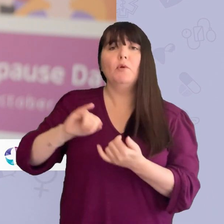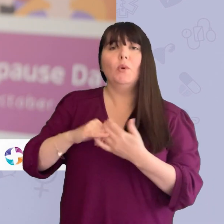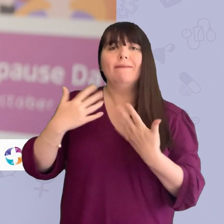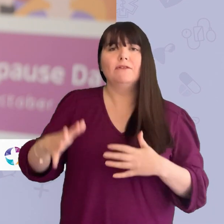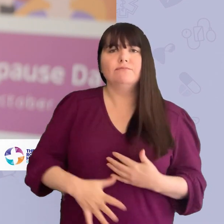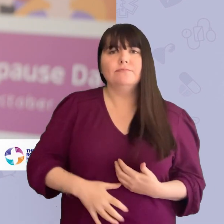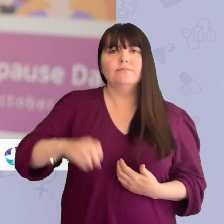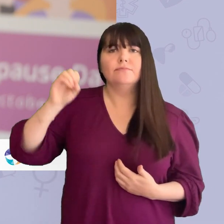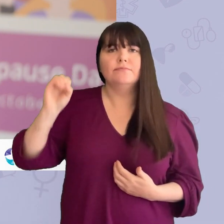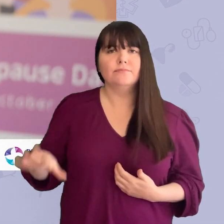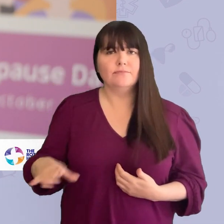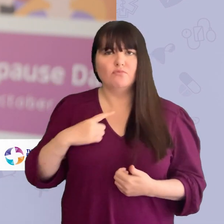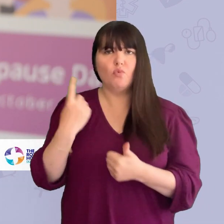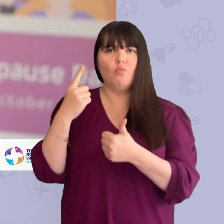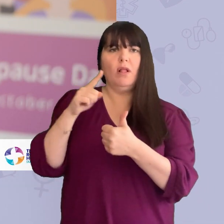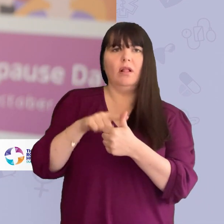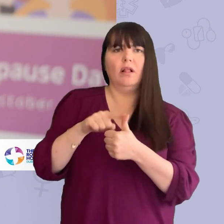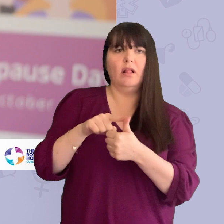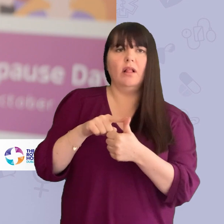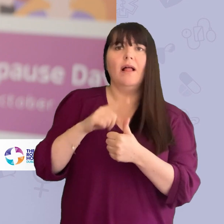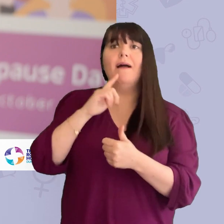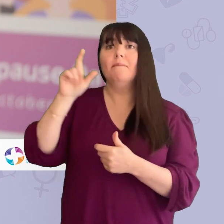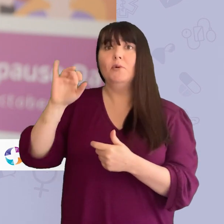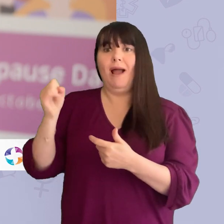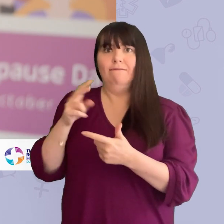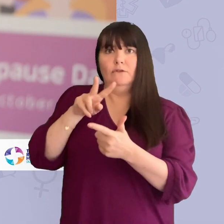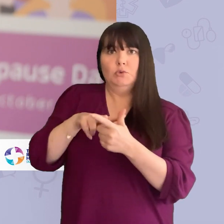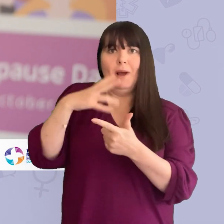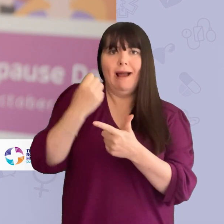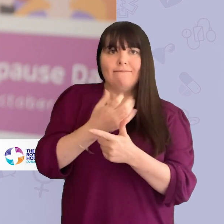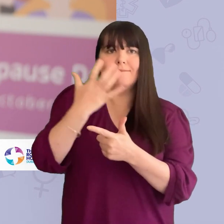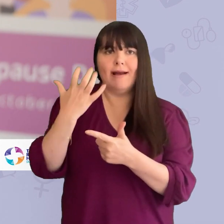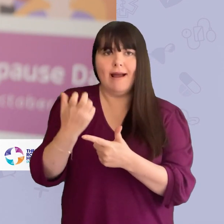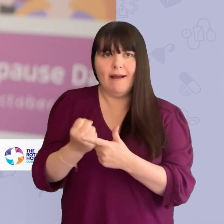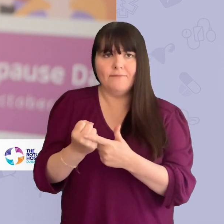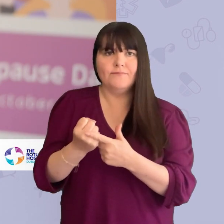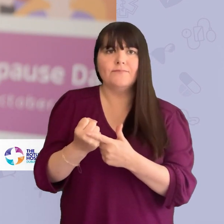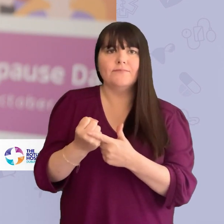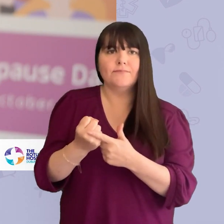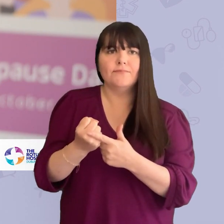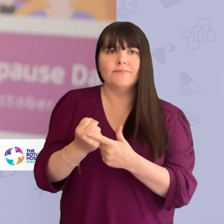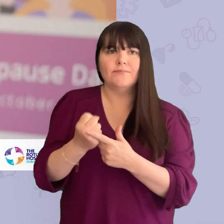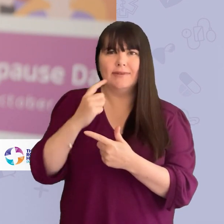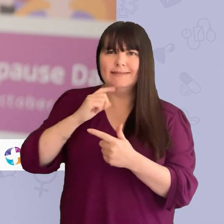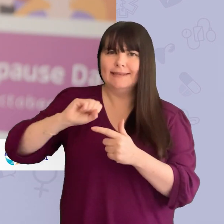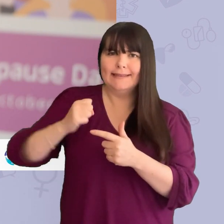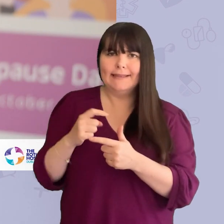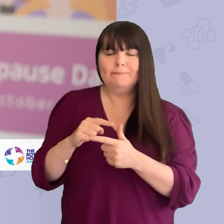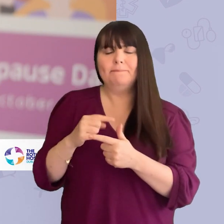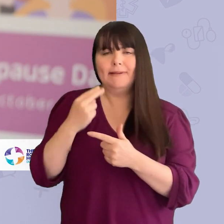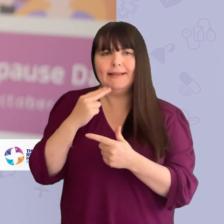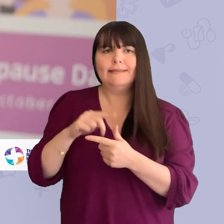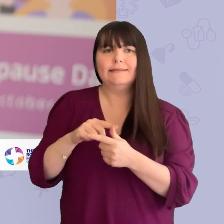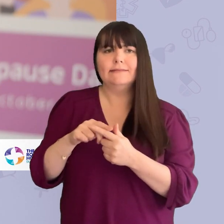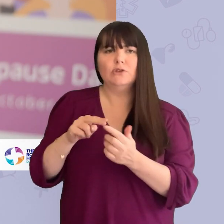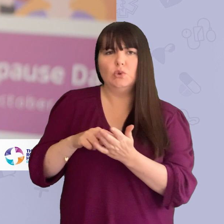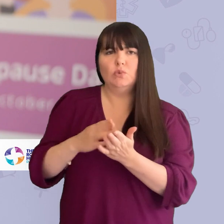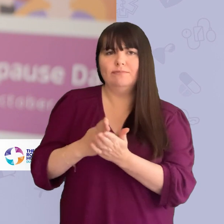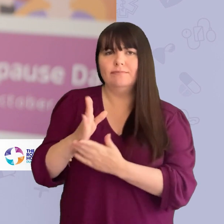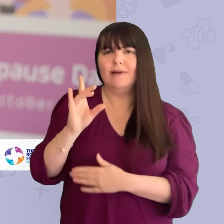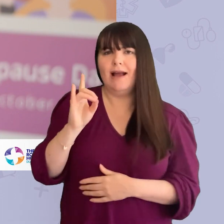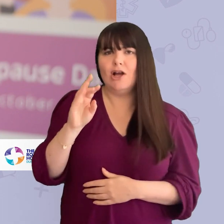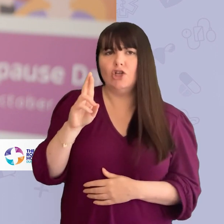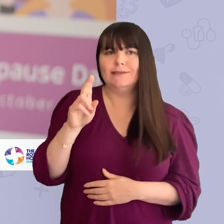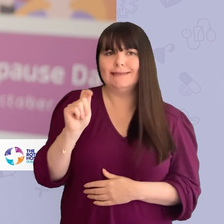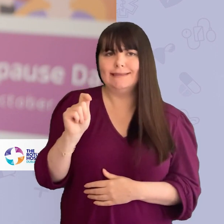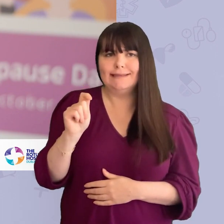estrogen alone, but for those that still have a womb, they require both estrogen and progesterone. And this can be given in a number of forms,